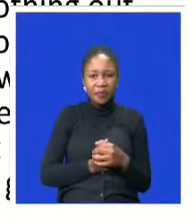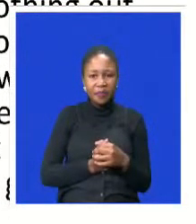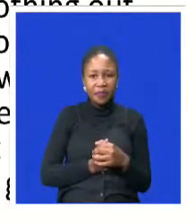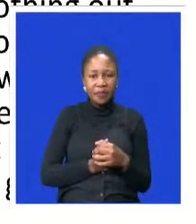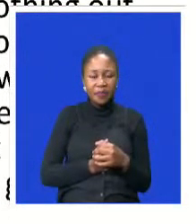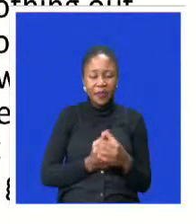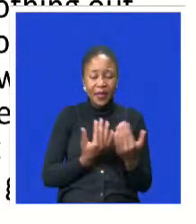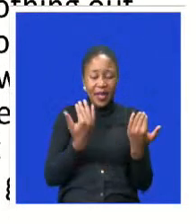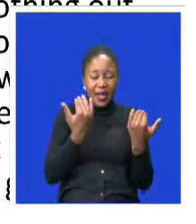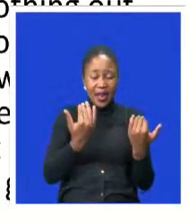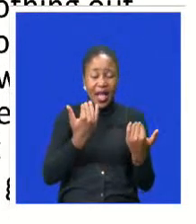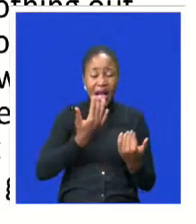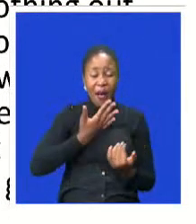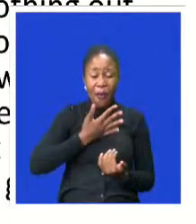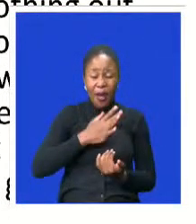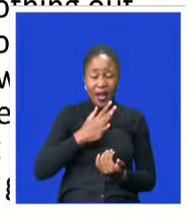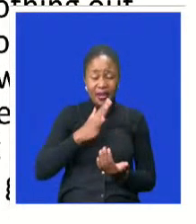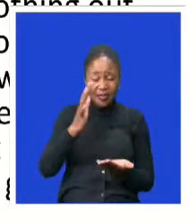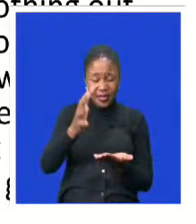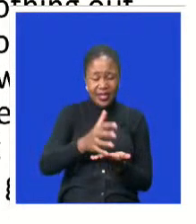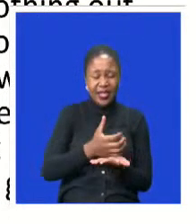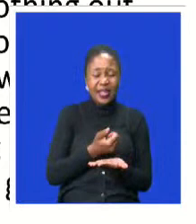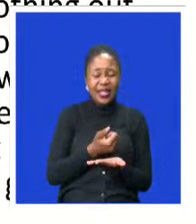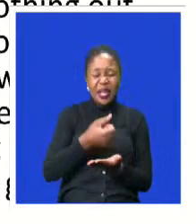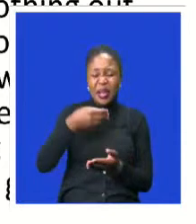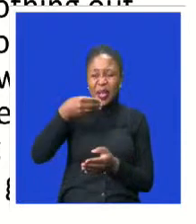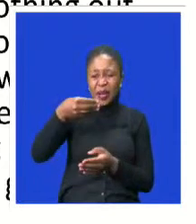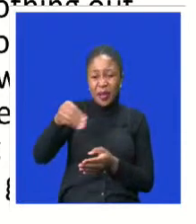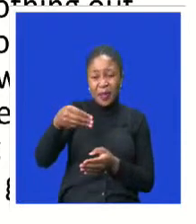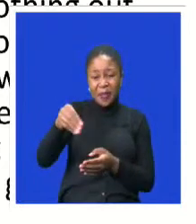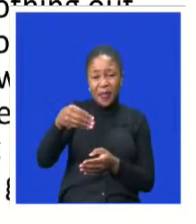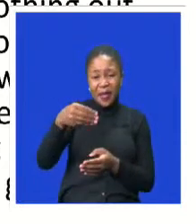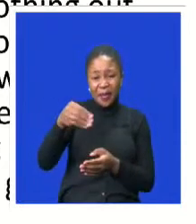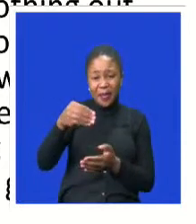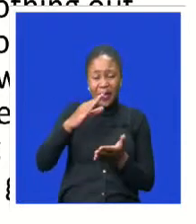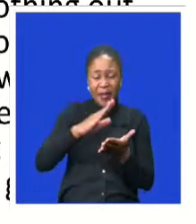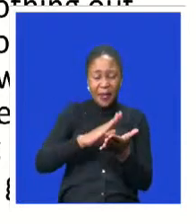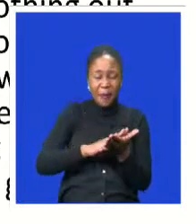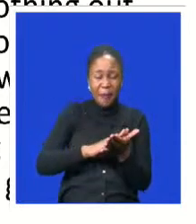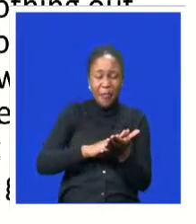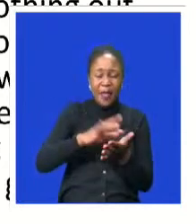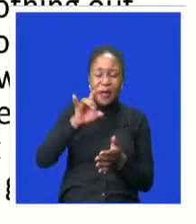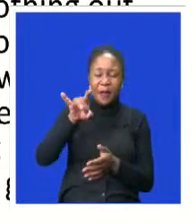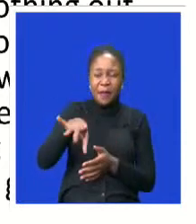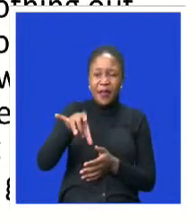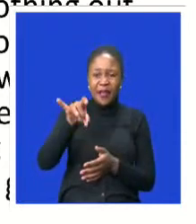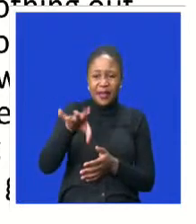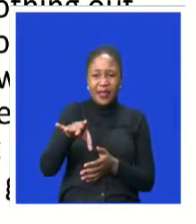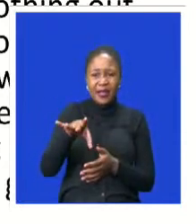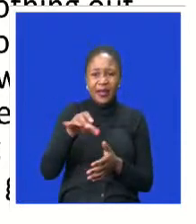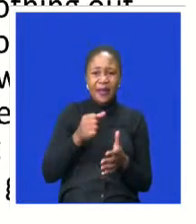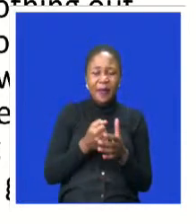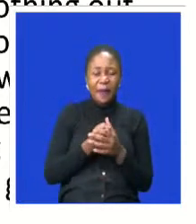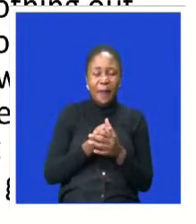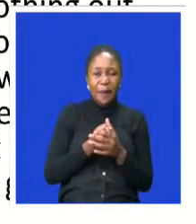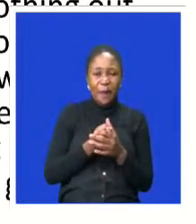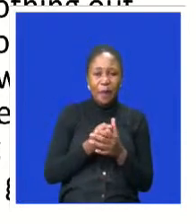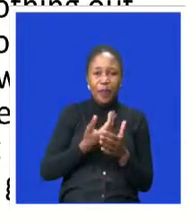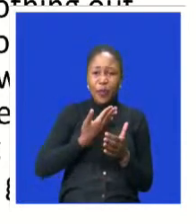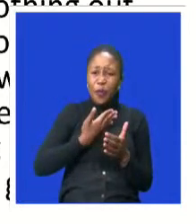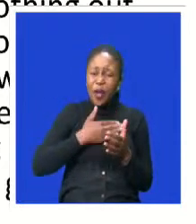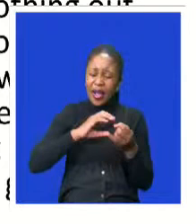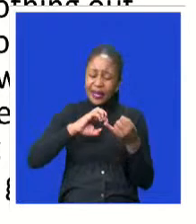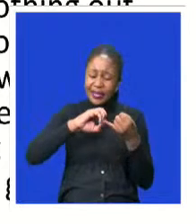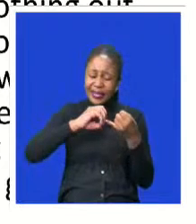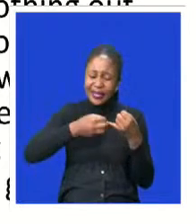and a pencil and write the paragraph together. As we are writing the paragraph, we are going to be